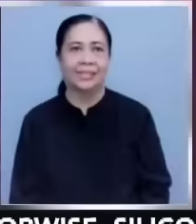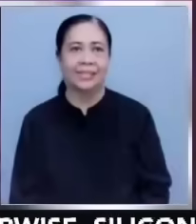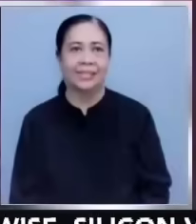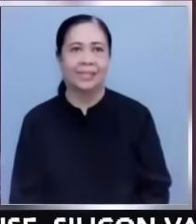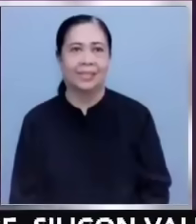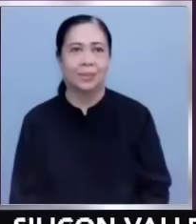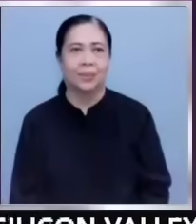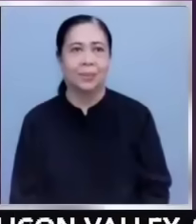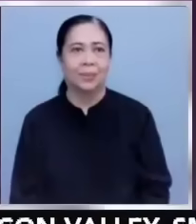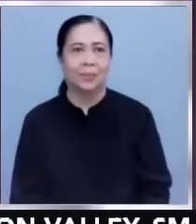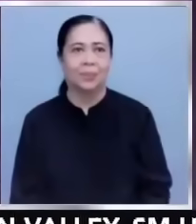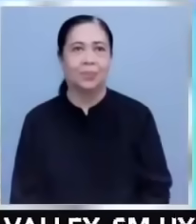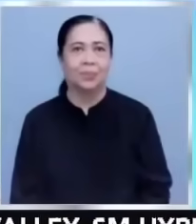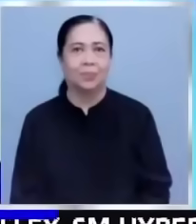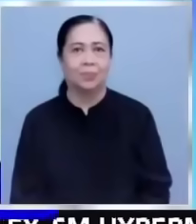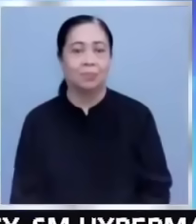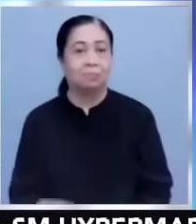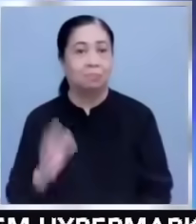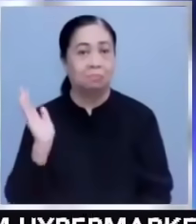bullseye. And shuffling.